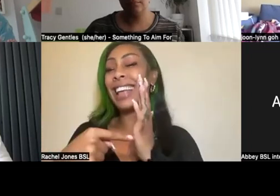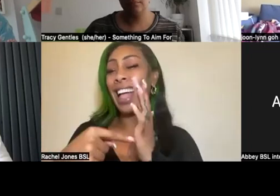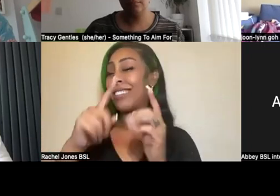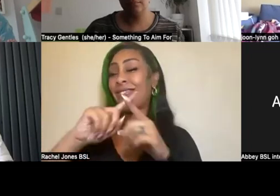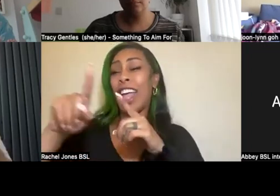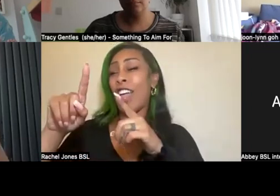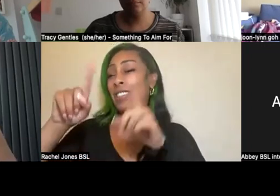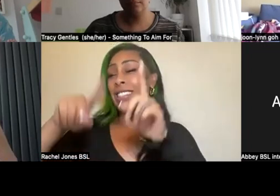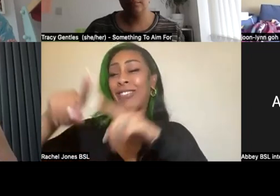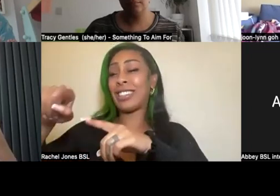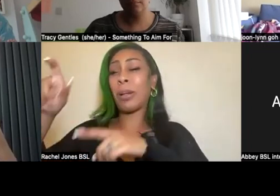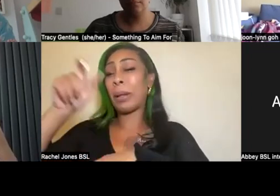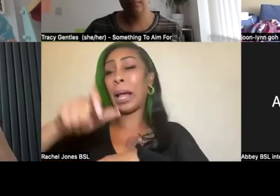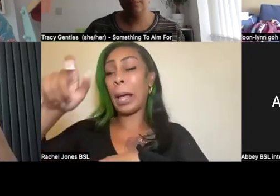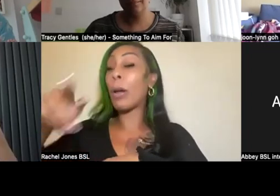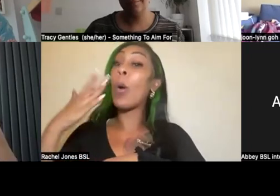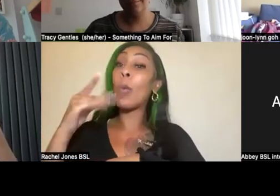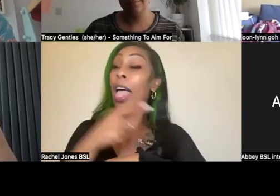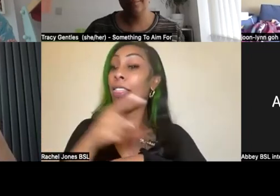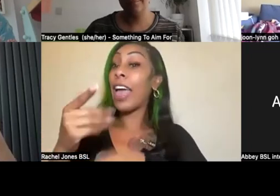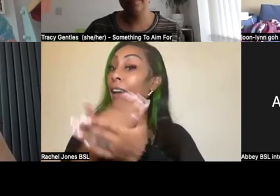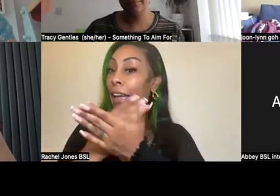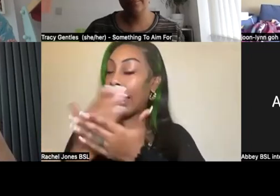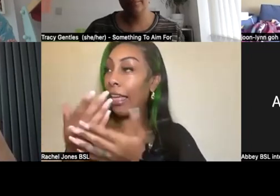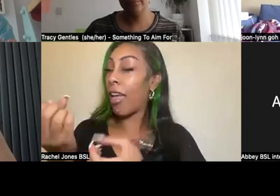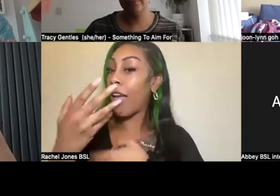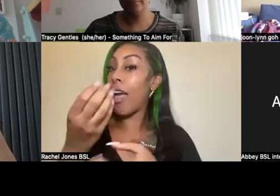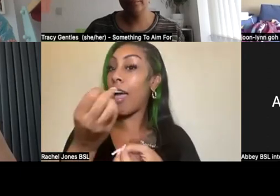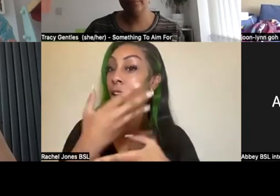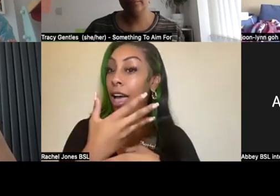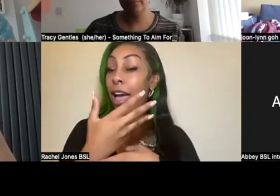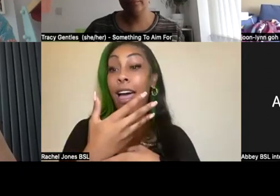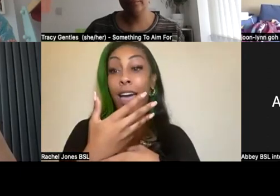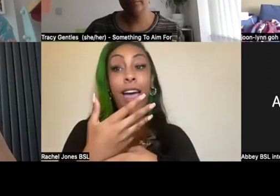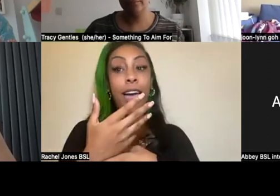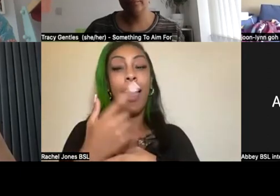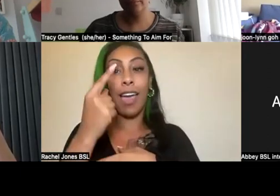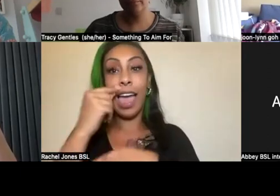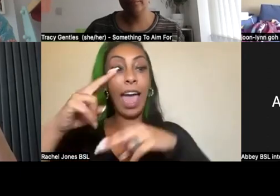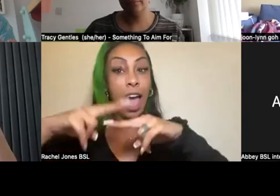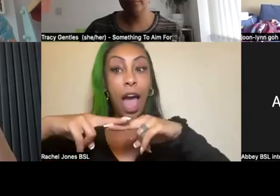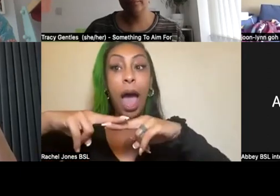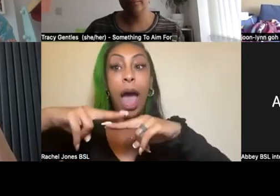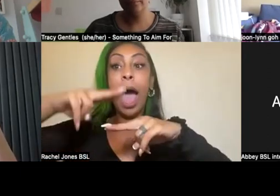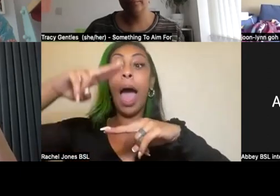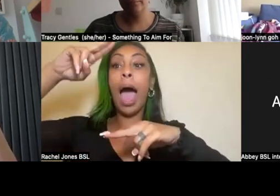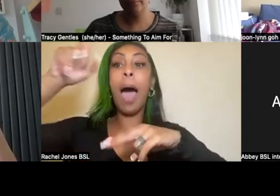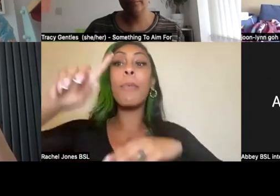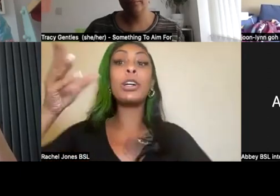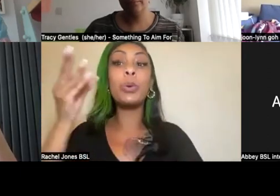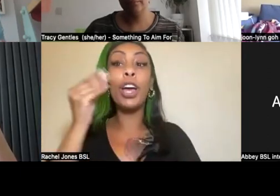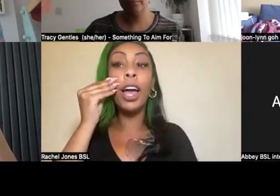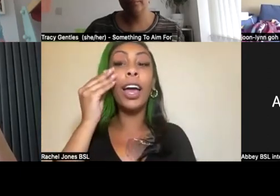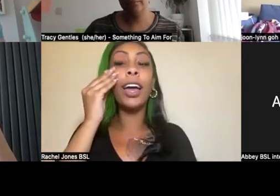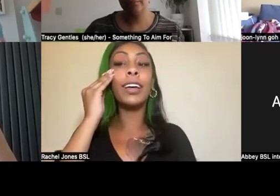are clear, it's really heard, right? And we can amplify what we heard. It speaks to